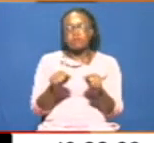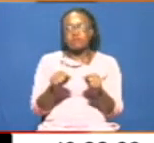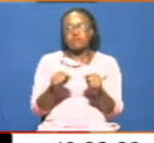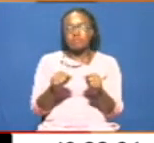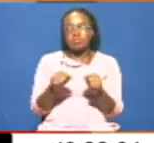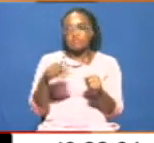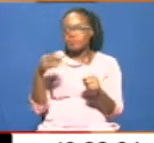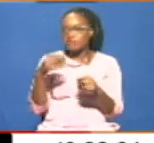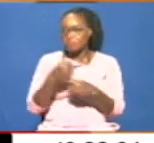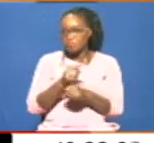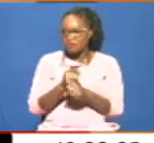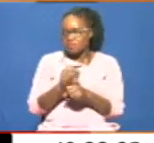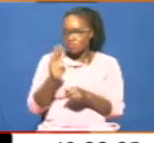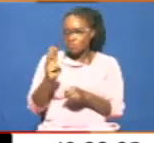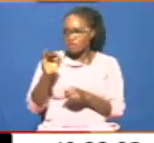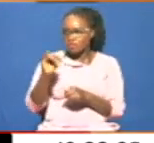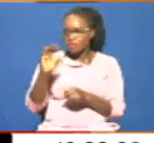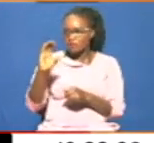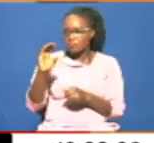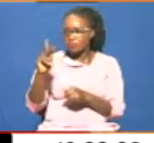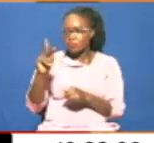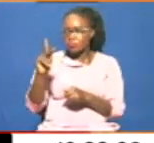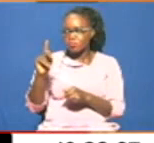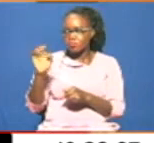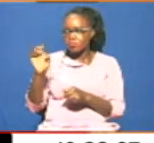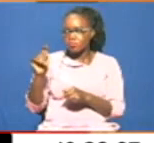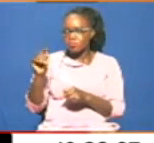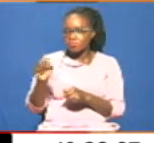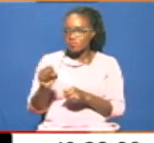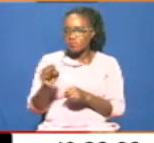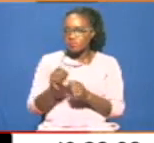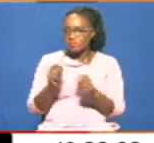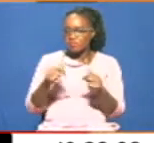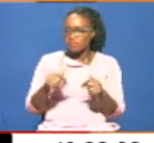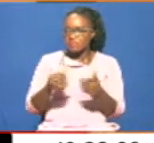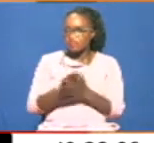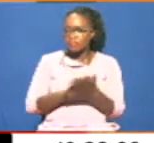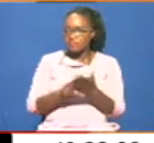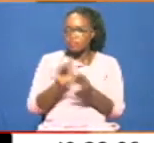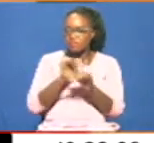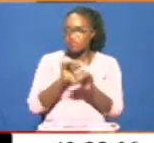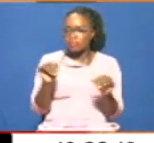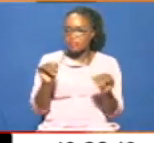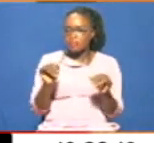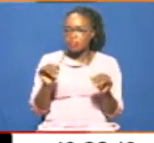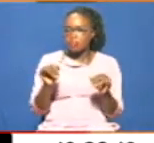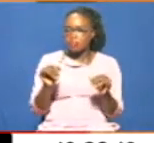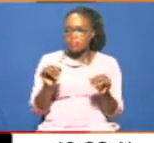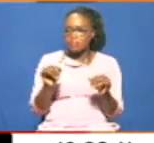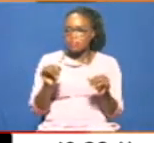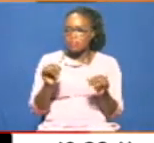make briquettes and pellets today, they are based on purely on the size